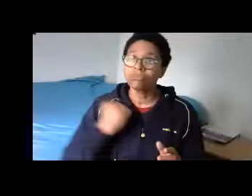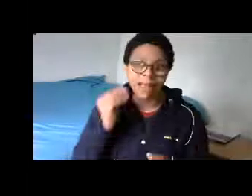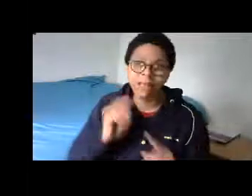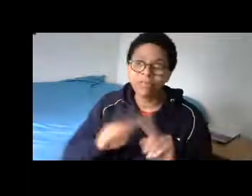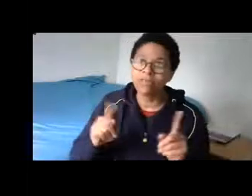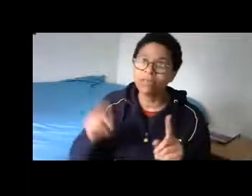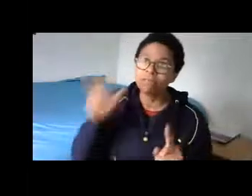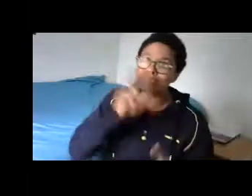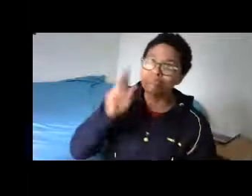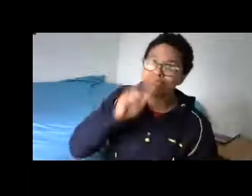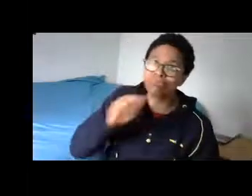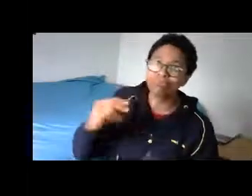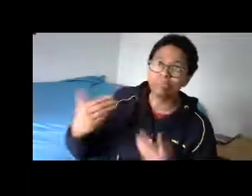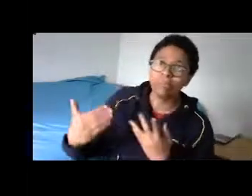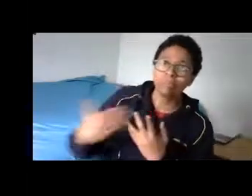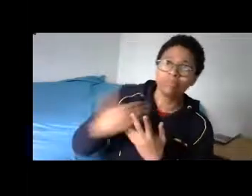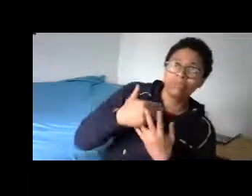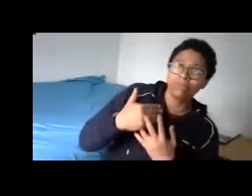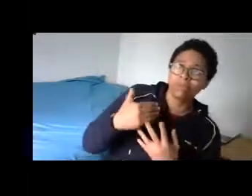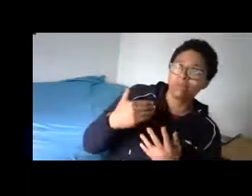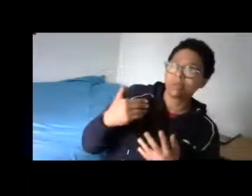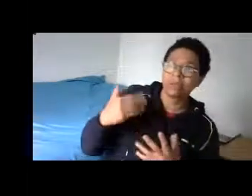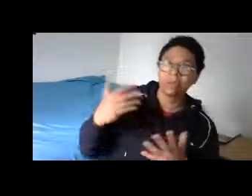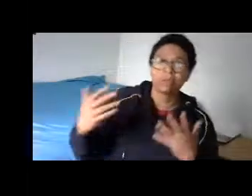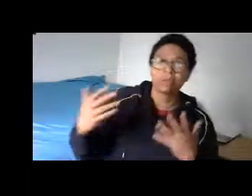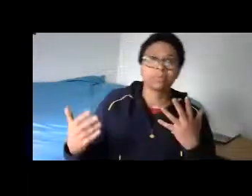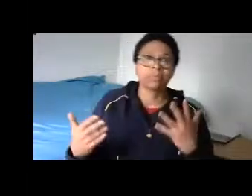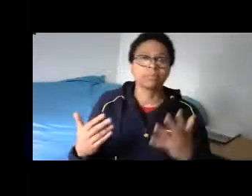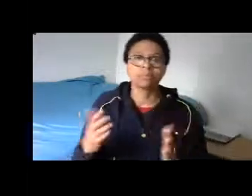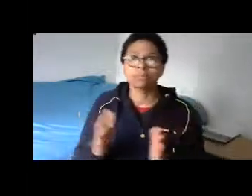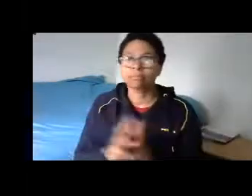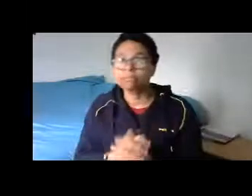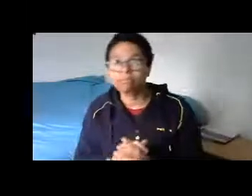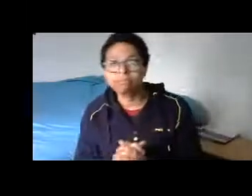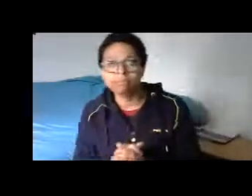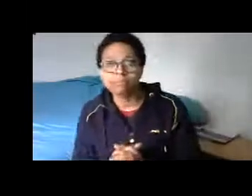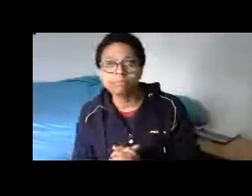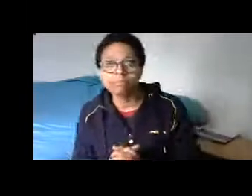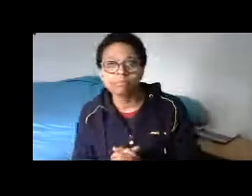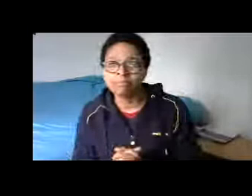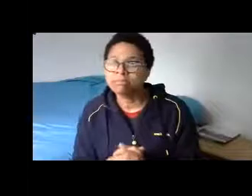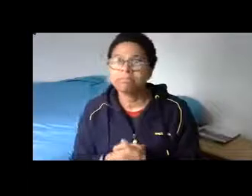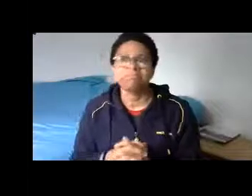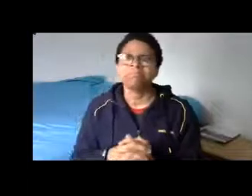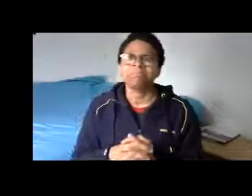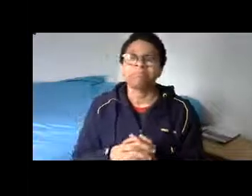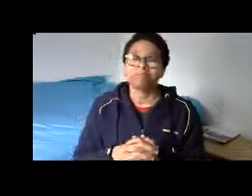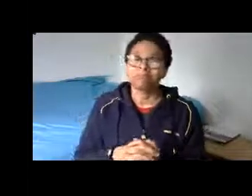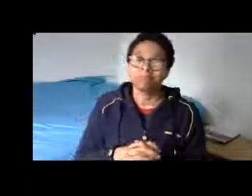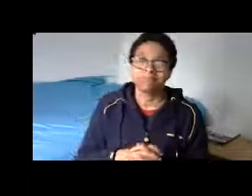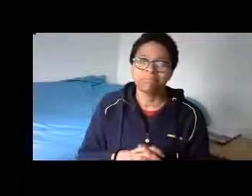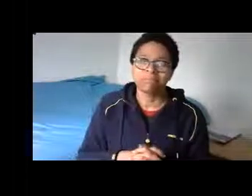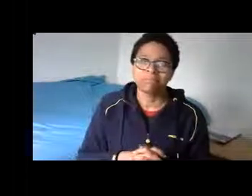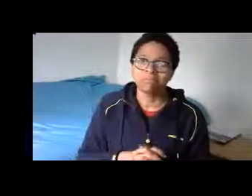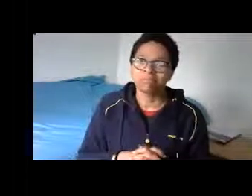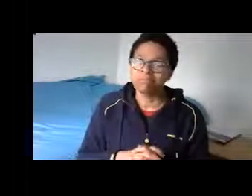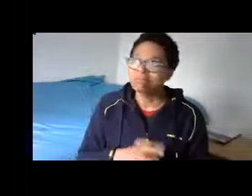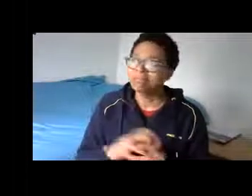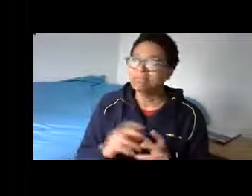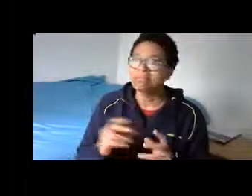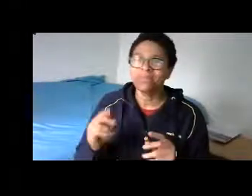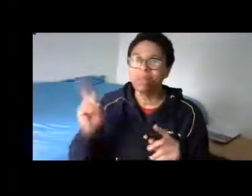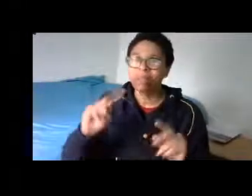Yeah. Okay, and you're in. Okay. Yeah. Sorry. And when I finish with it, Alma, I go to